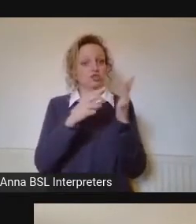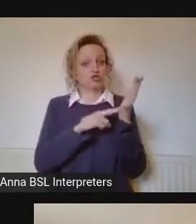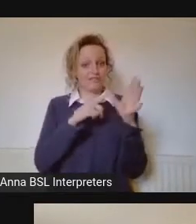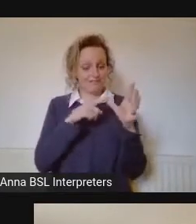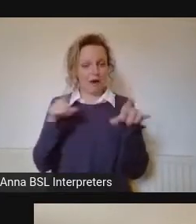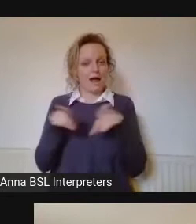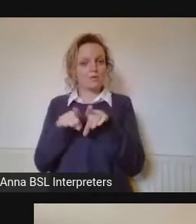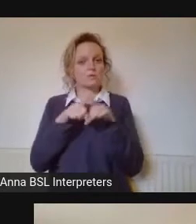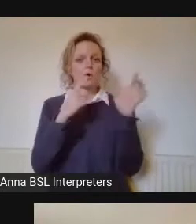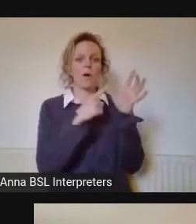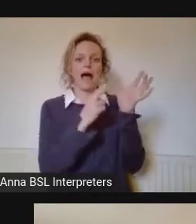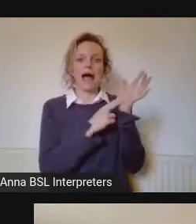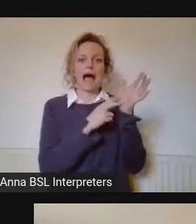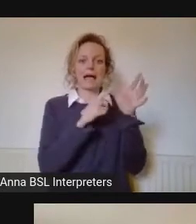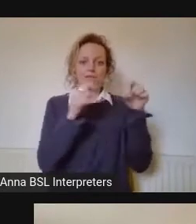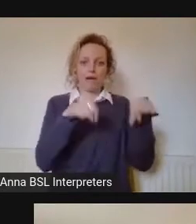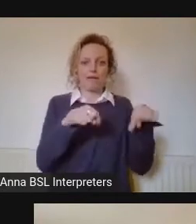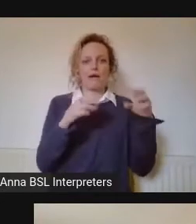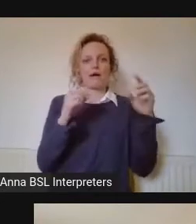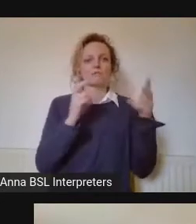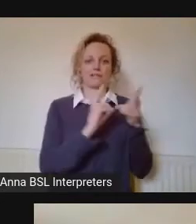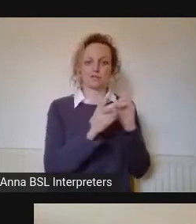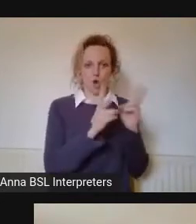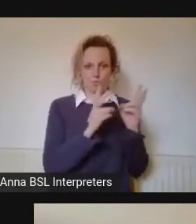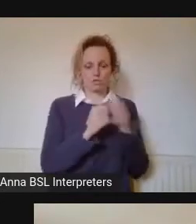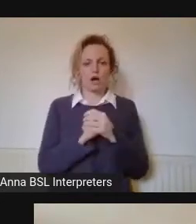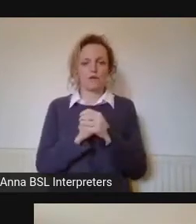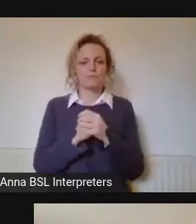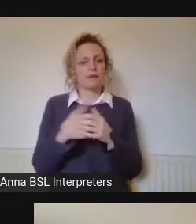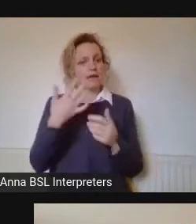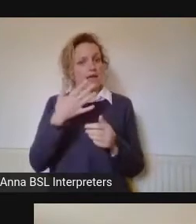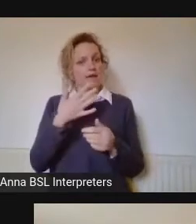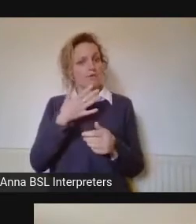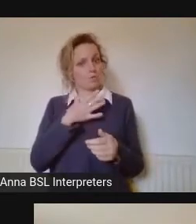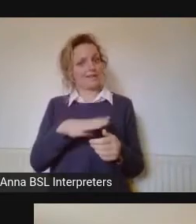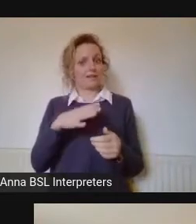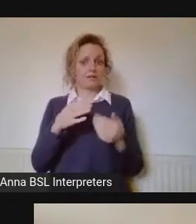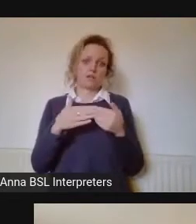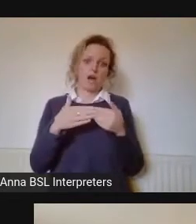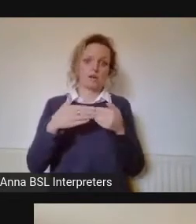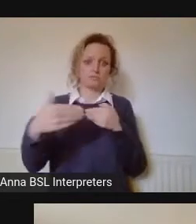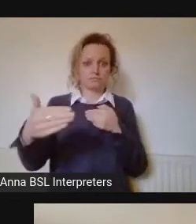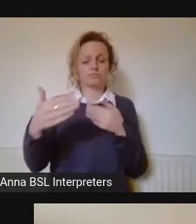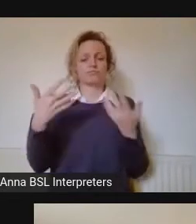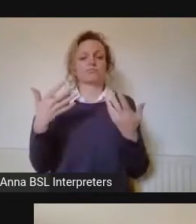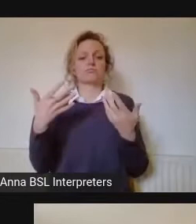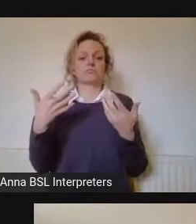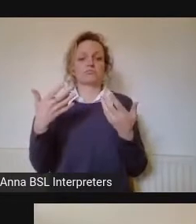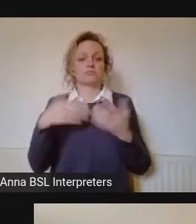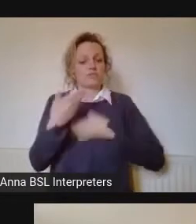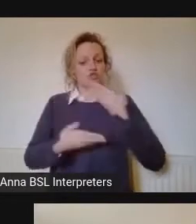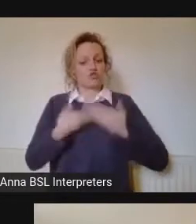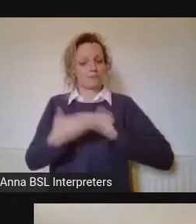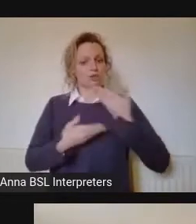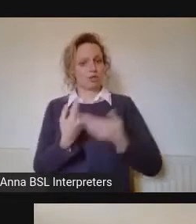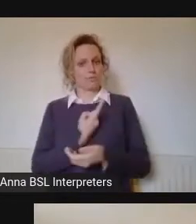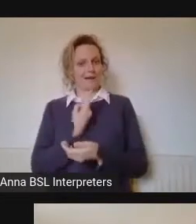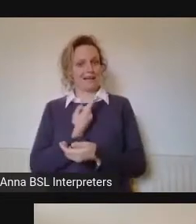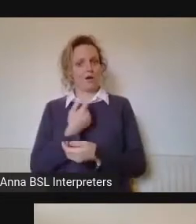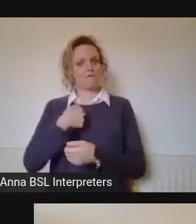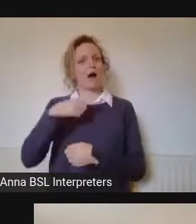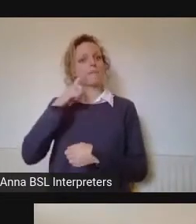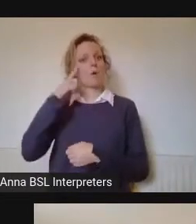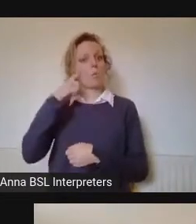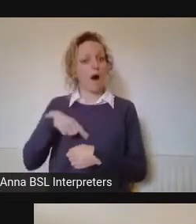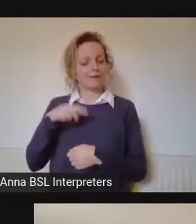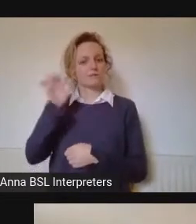those who would like a further description, I am I identify as a white European woman. I'm